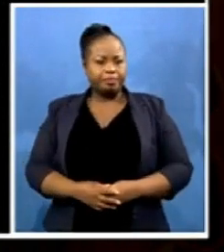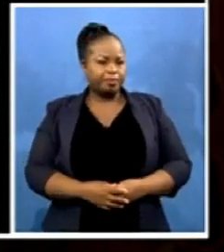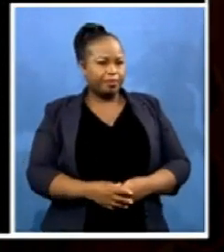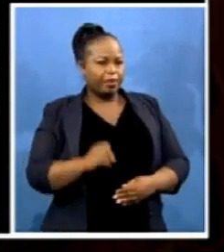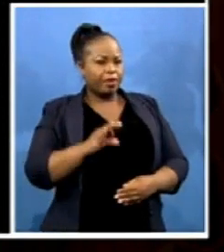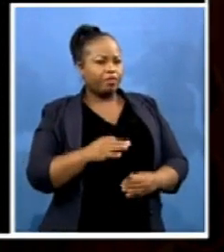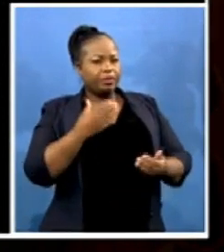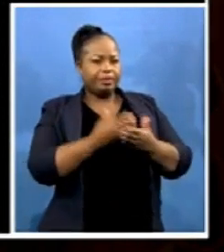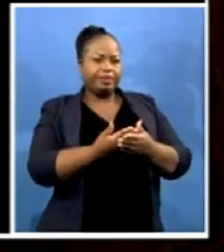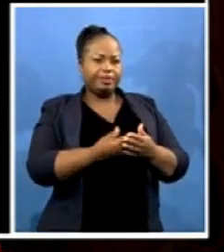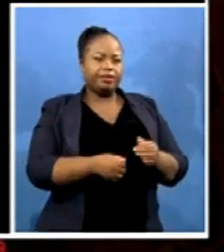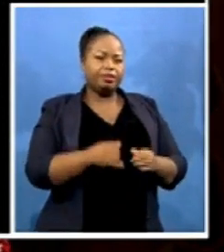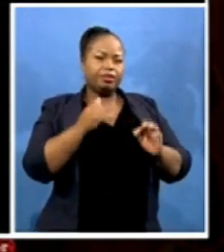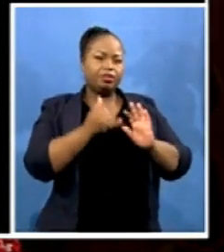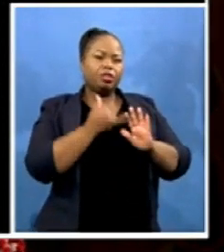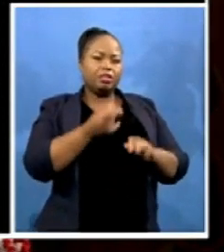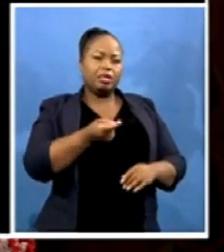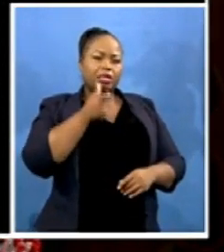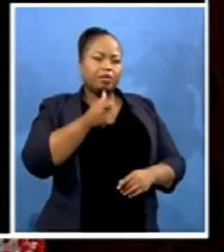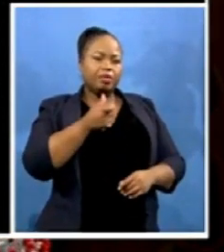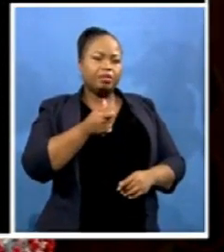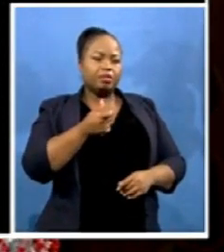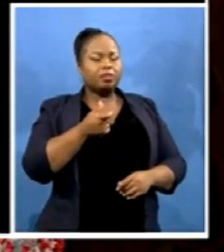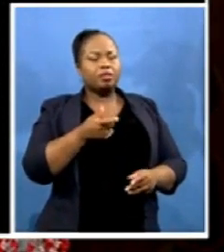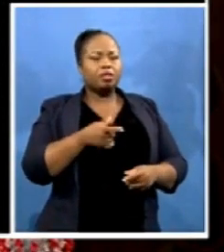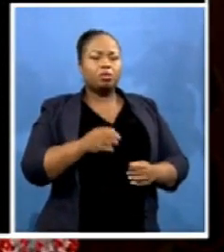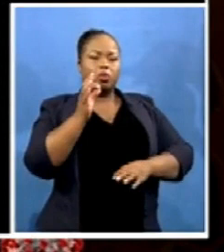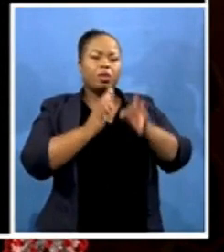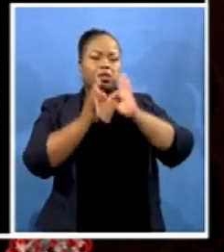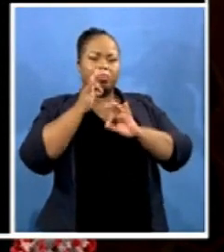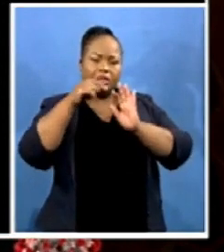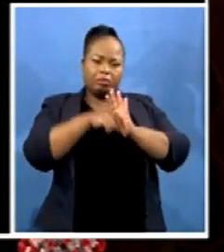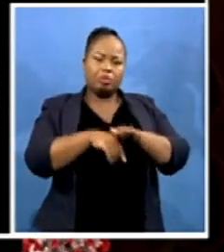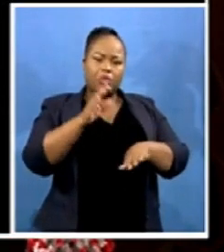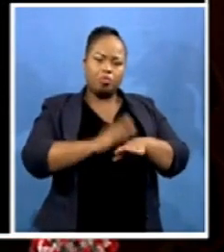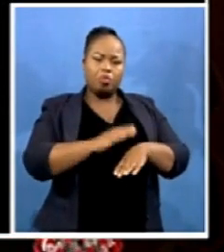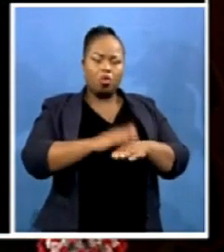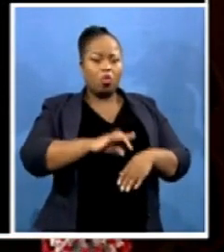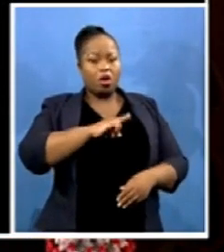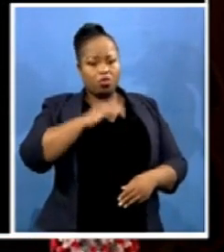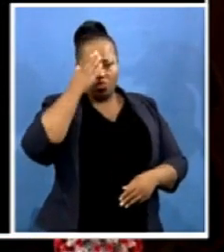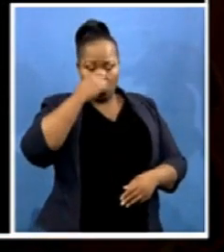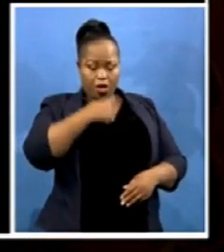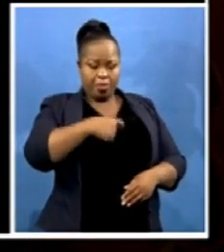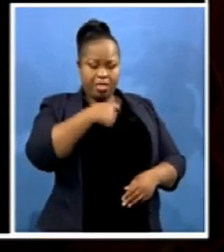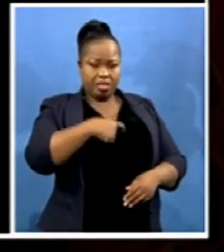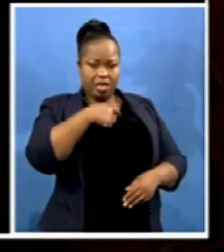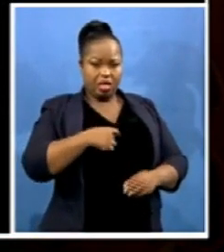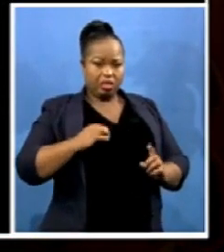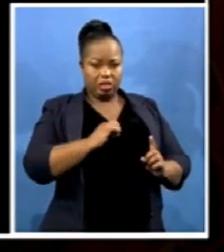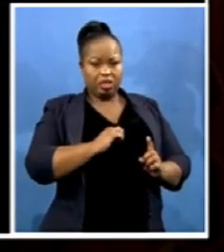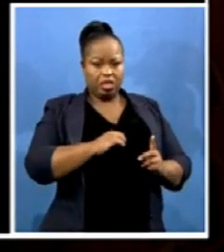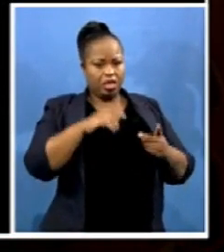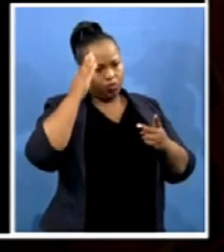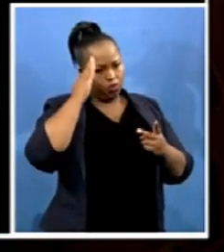of the cameras. You have the persona, and then you have the person behind the persona. Talk to us